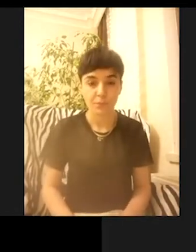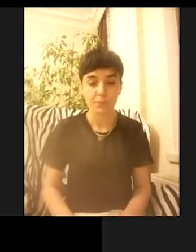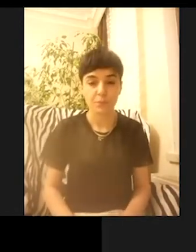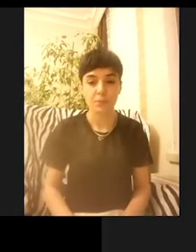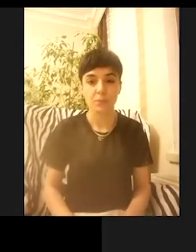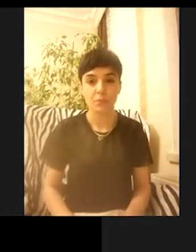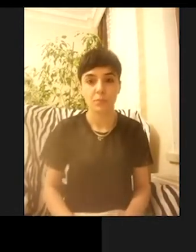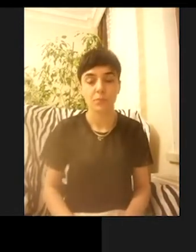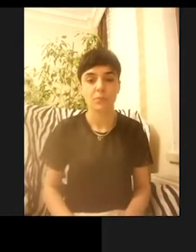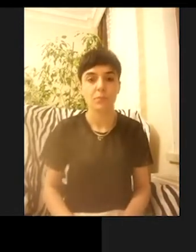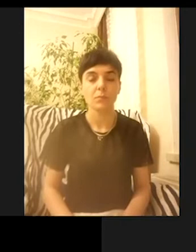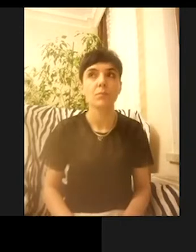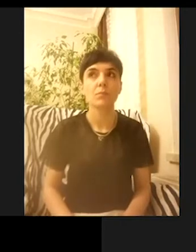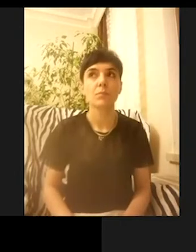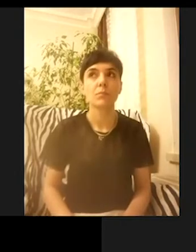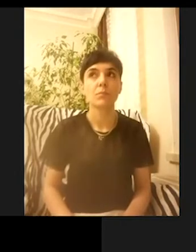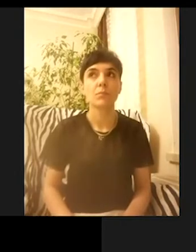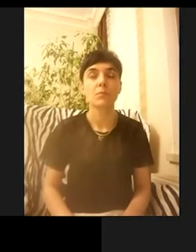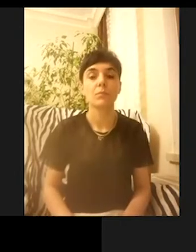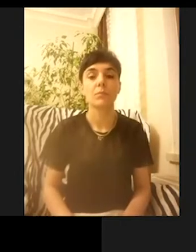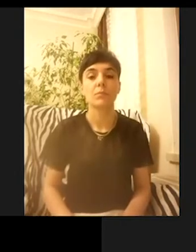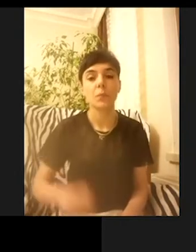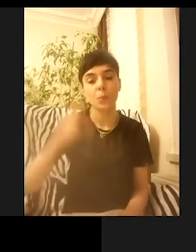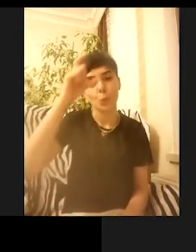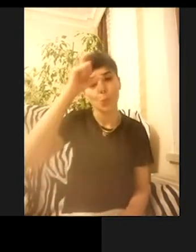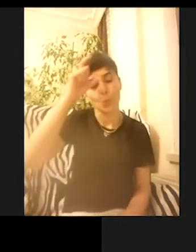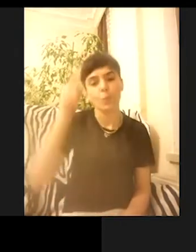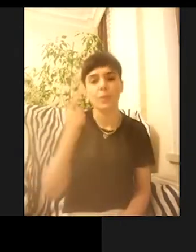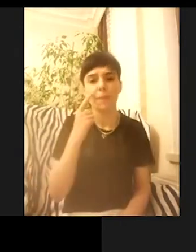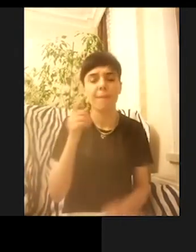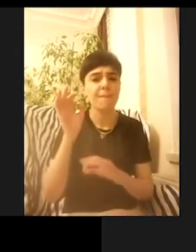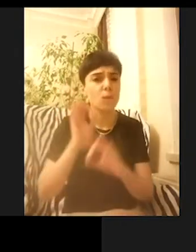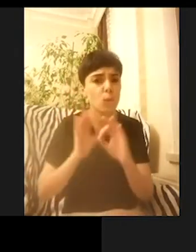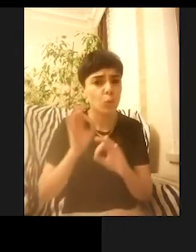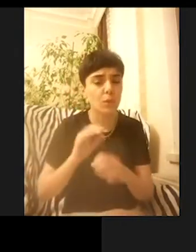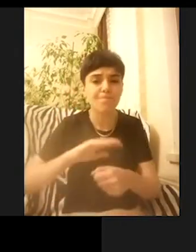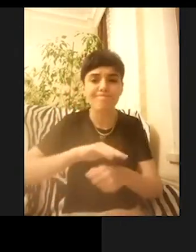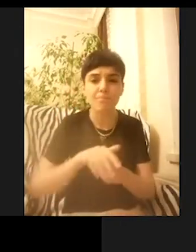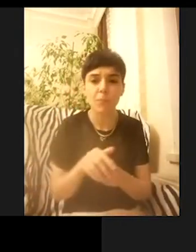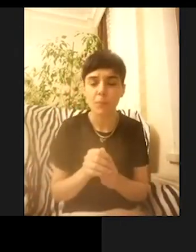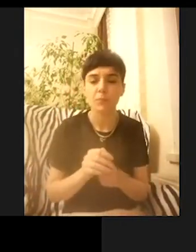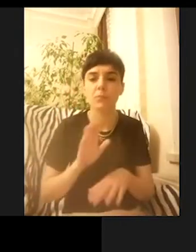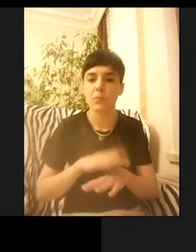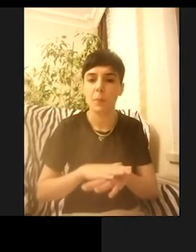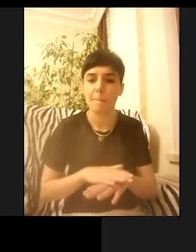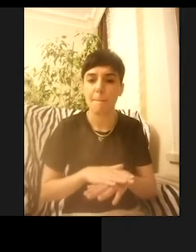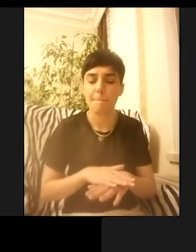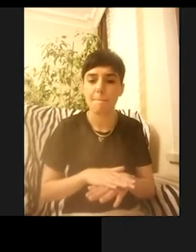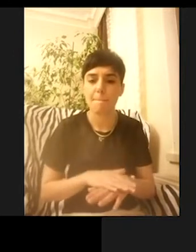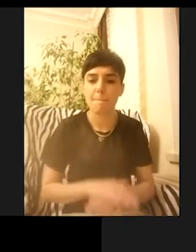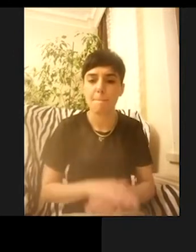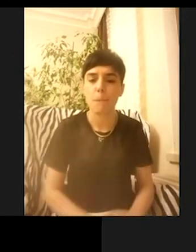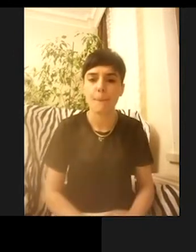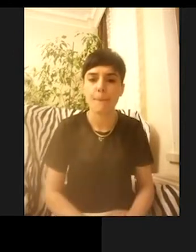regulate, control, or oppress queer and trans people in major cities. So